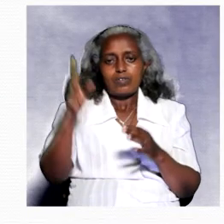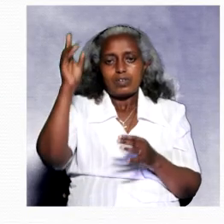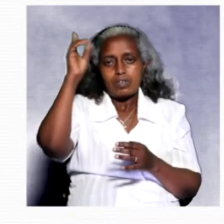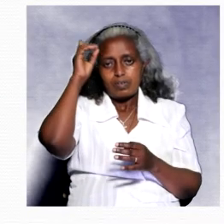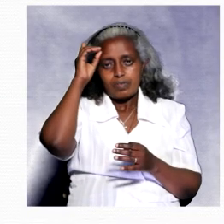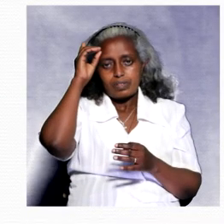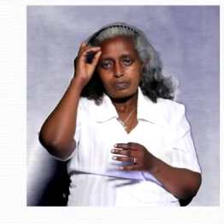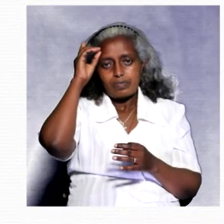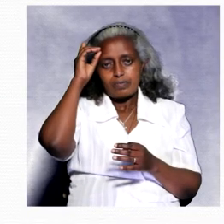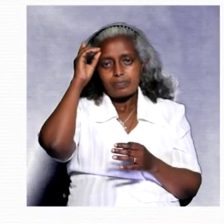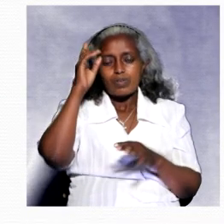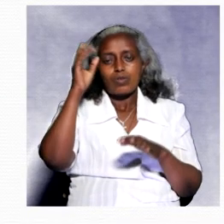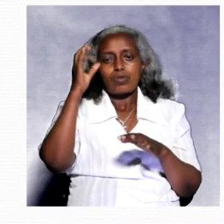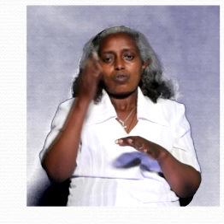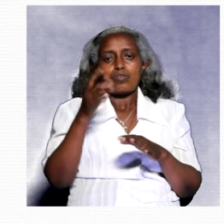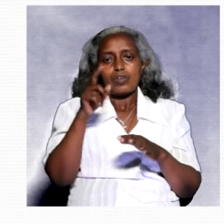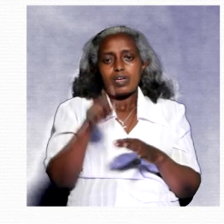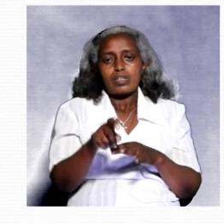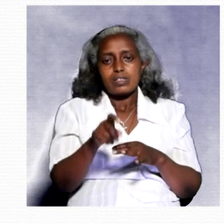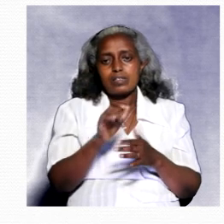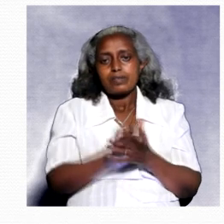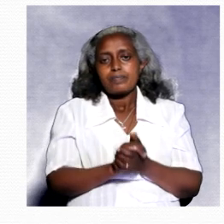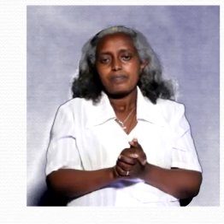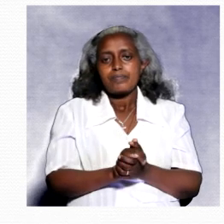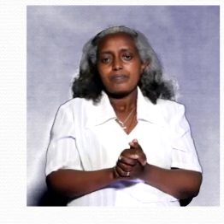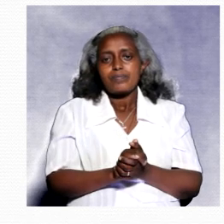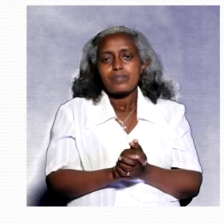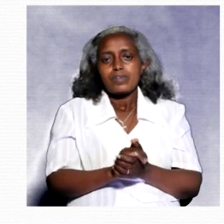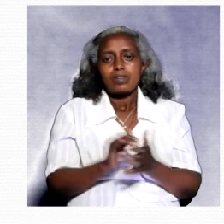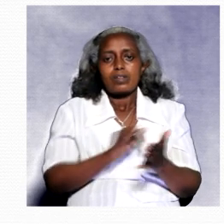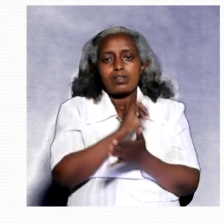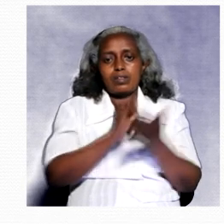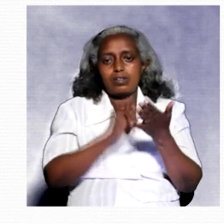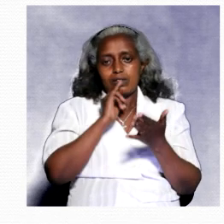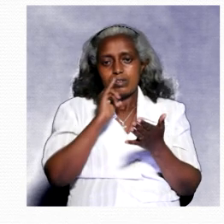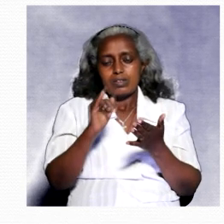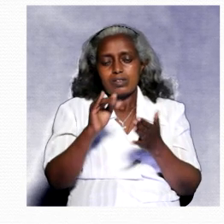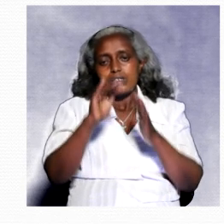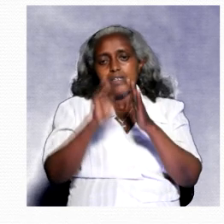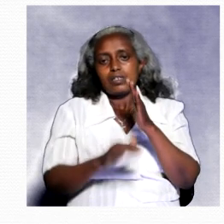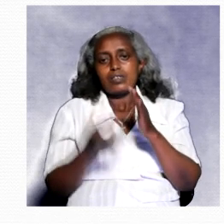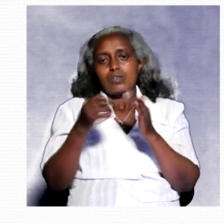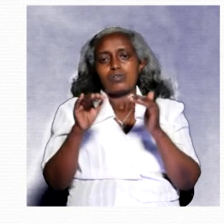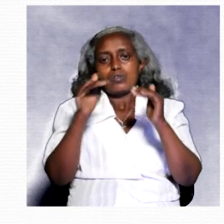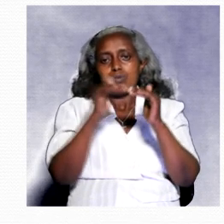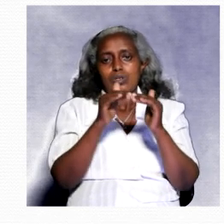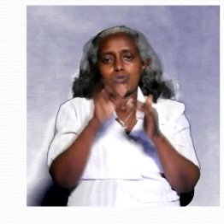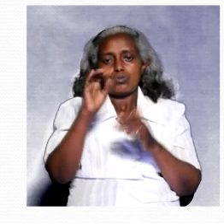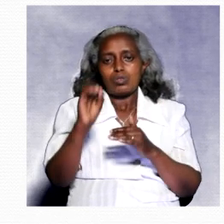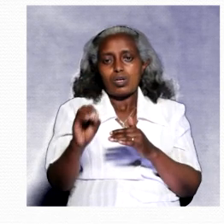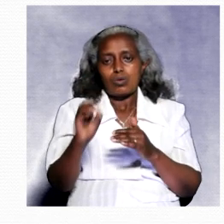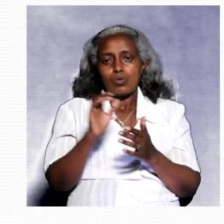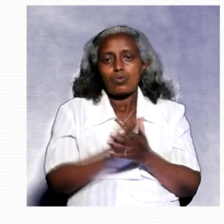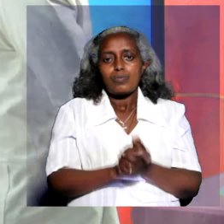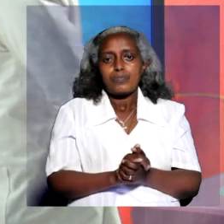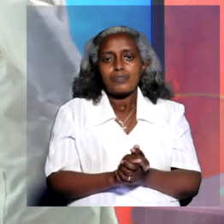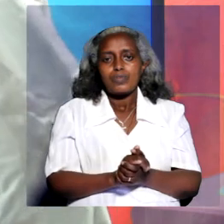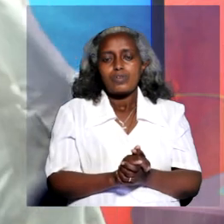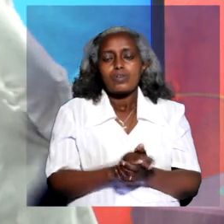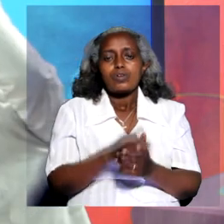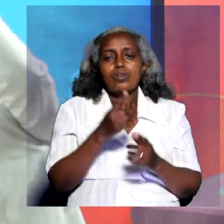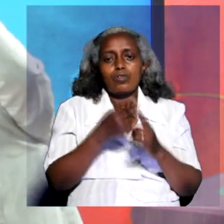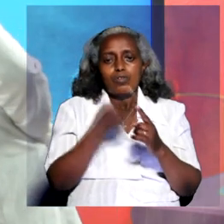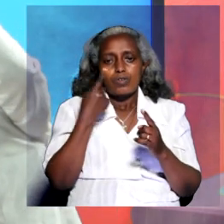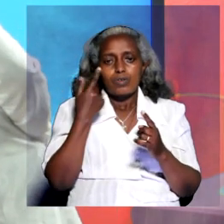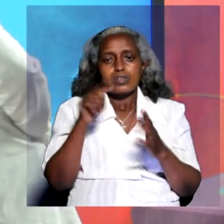derivative of x is this less than or equal to 0.